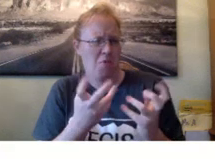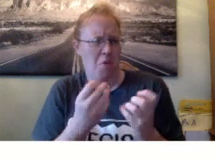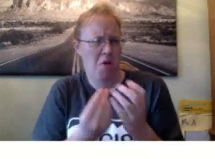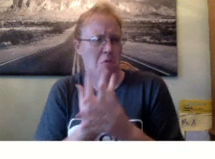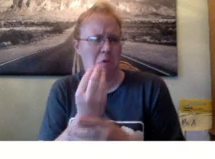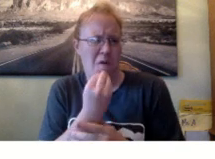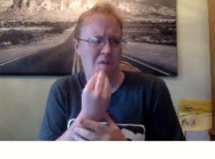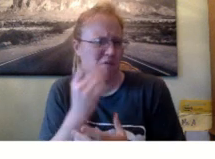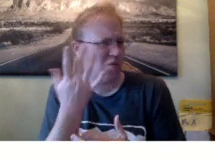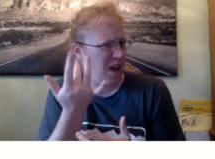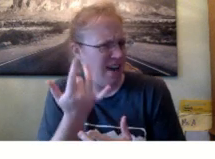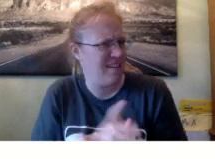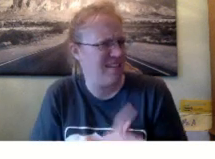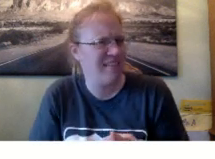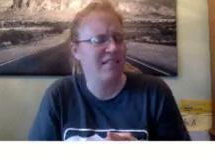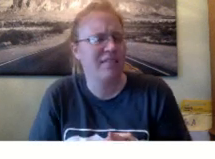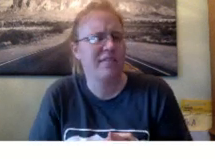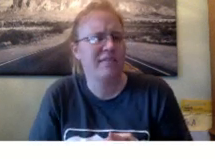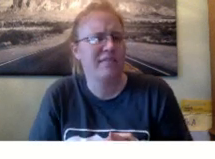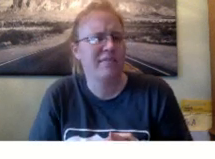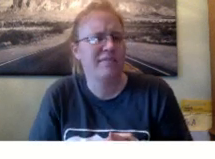food.